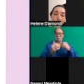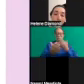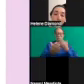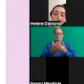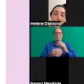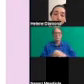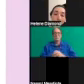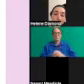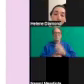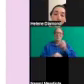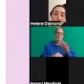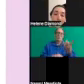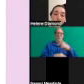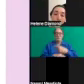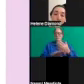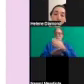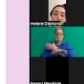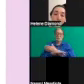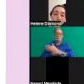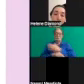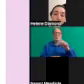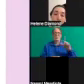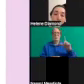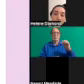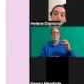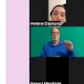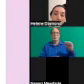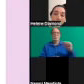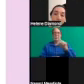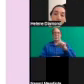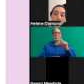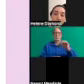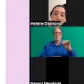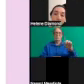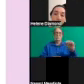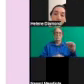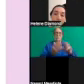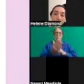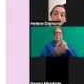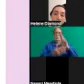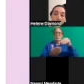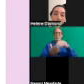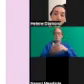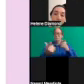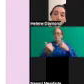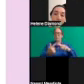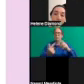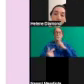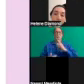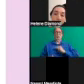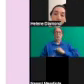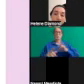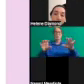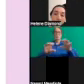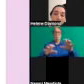Days before, Loma Linda University Medical Center had come to Vietnam to do a medical mission trip,